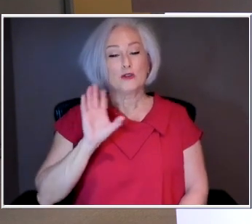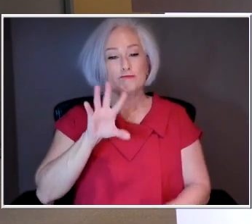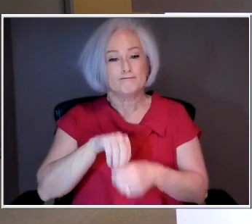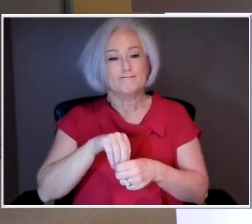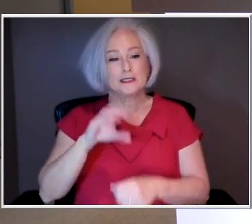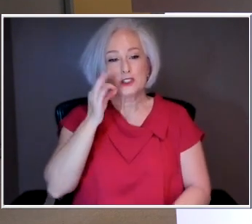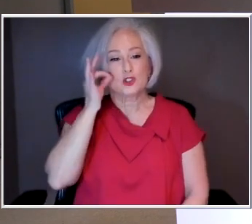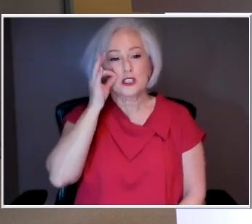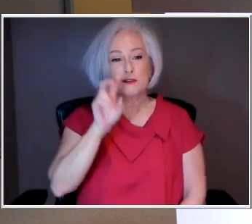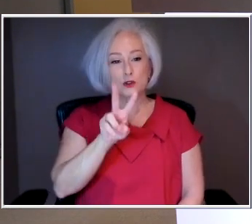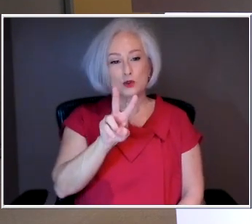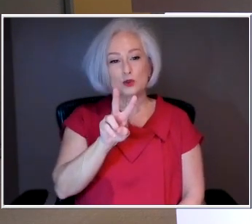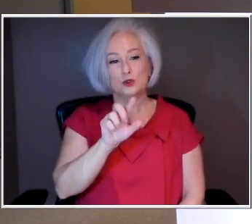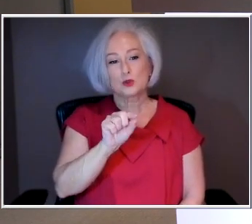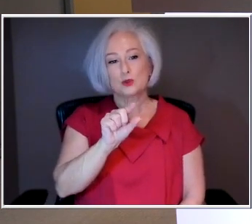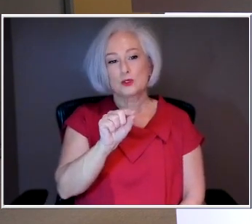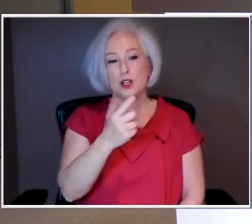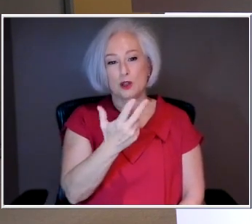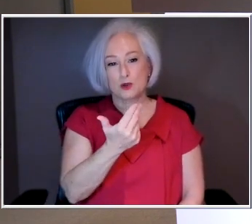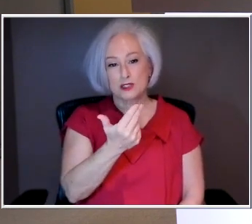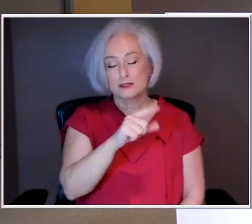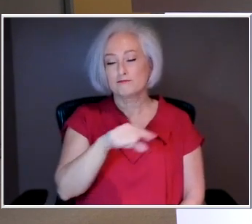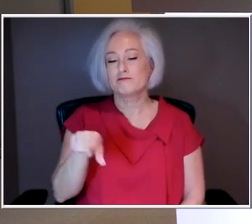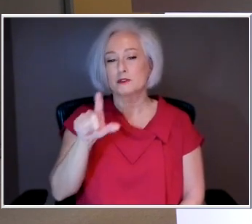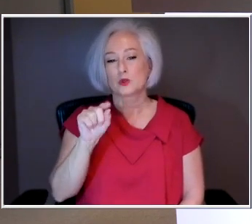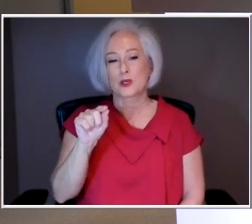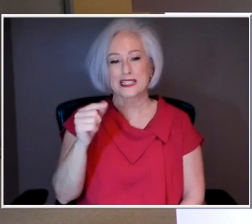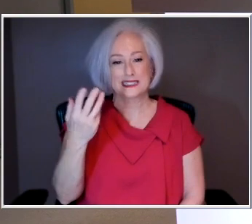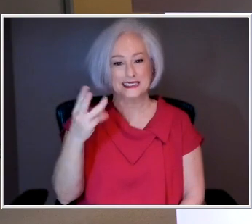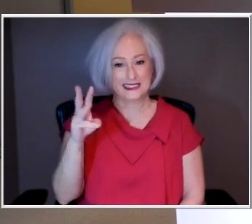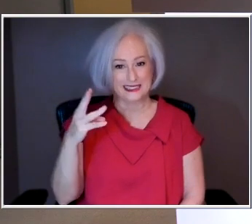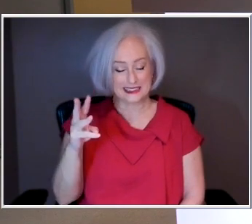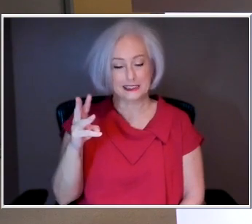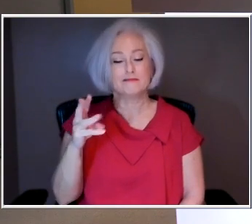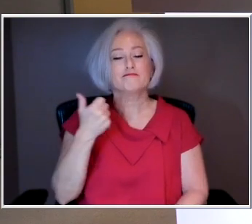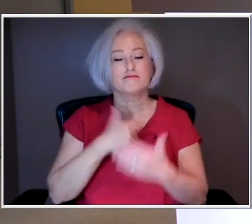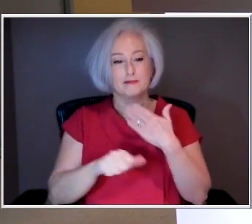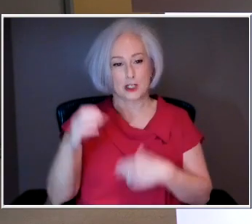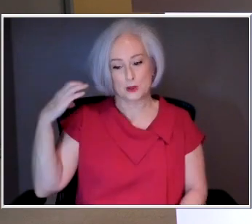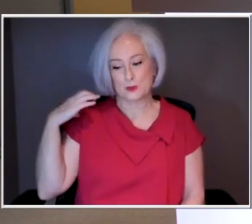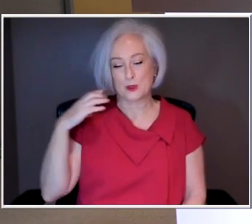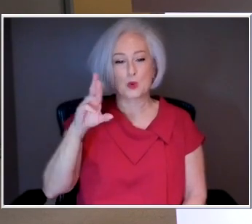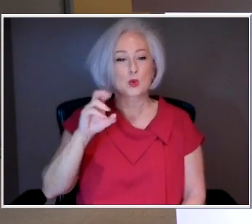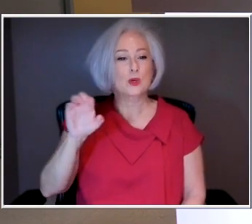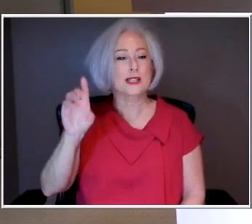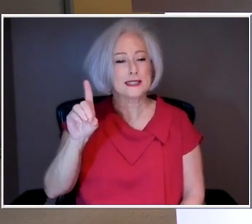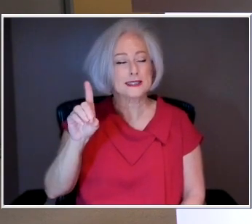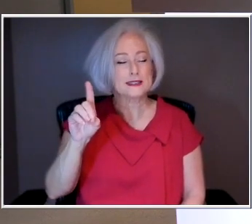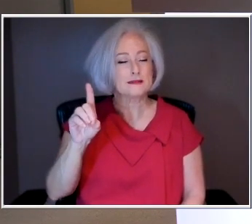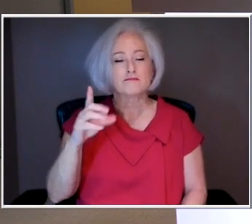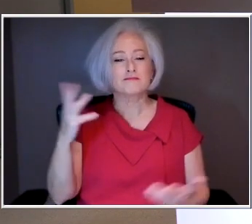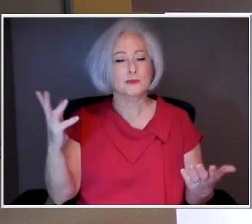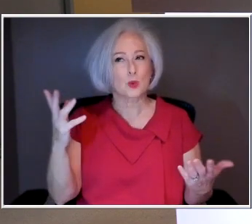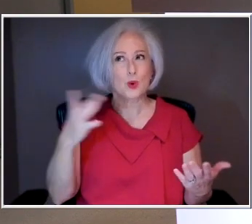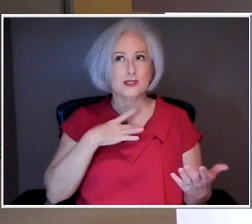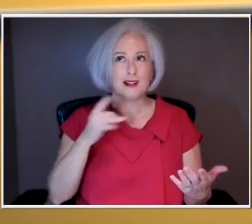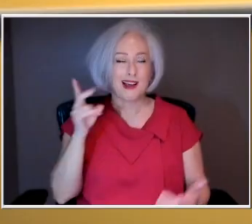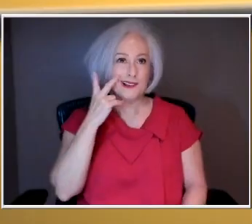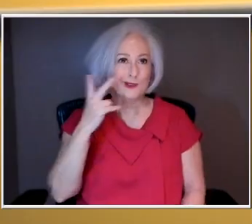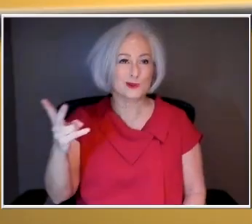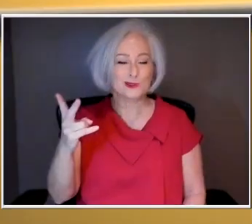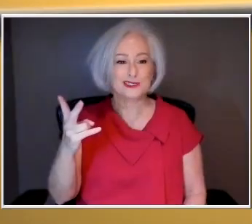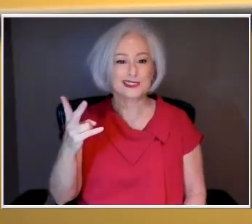so you played under Coach Reid. Absolutely. What's it like seeing Big Red go back again? Yeah. You